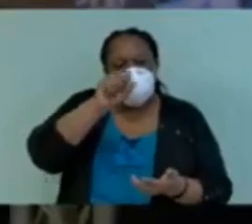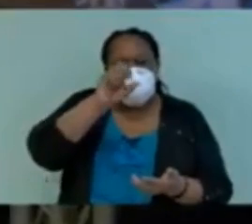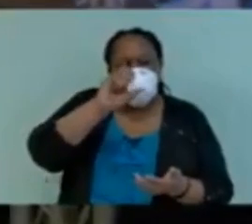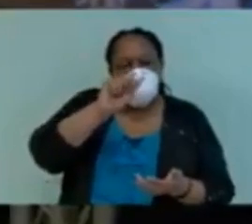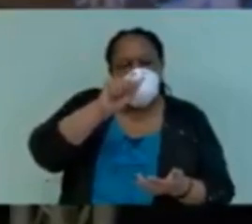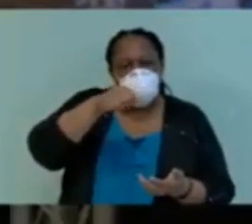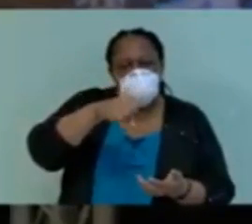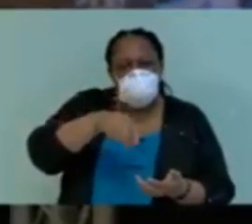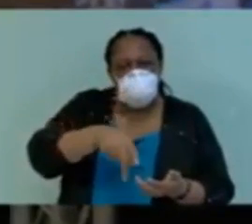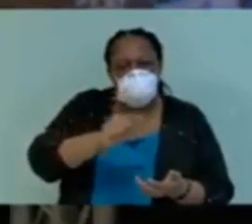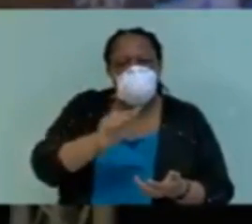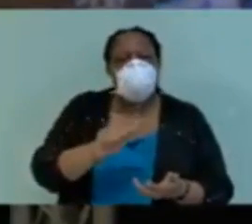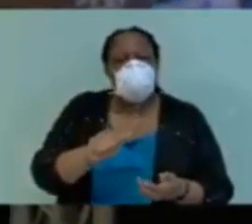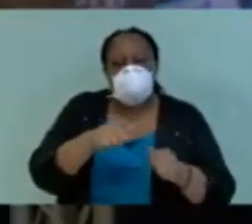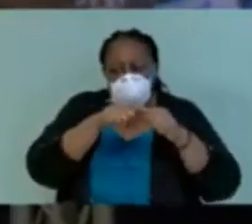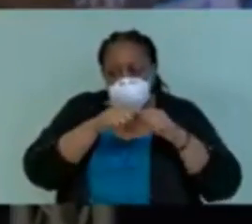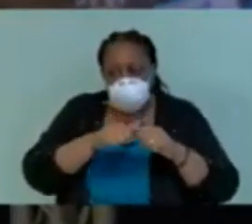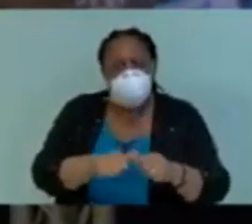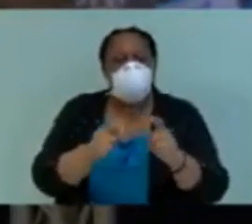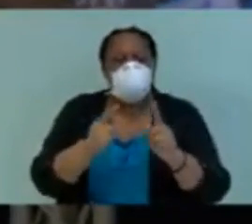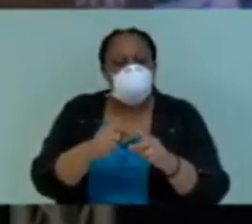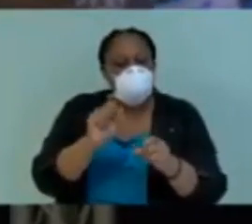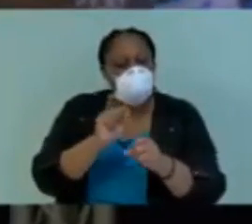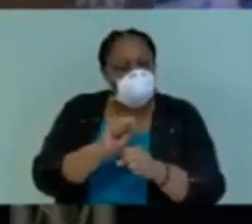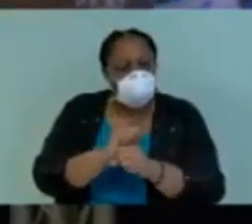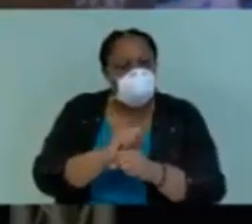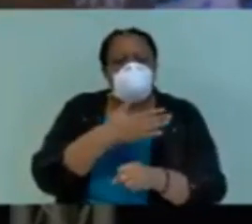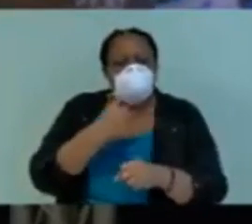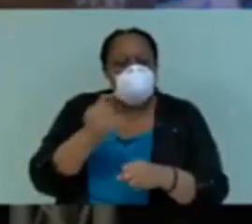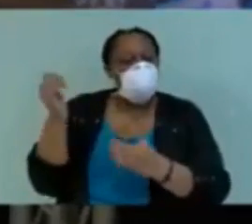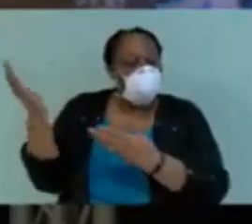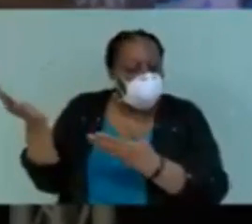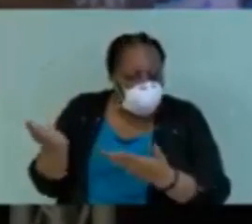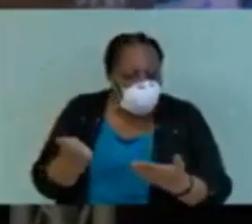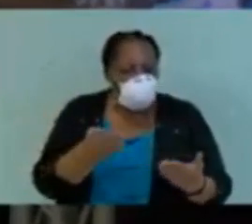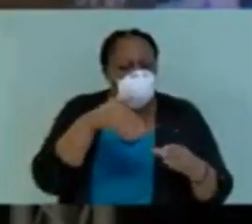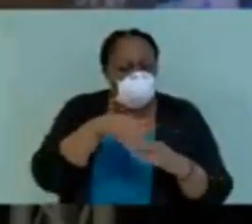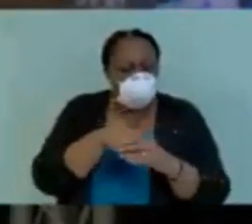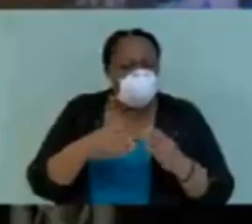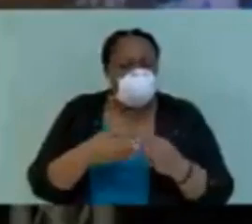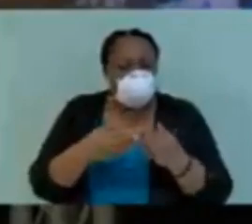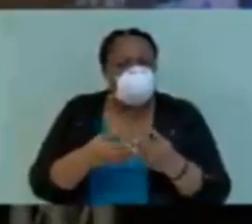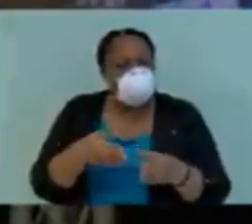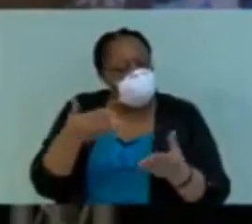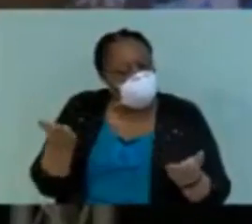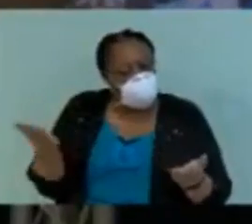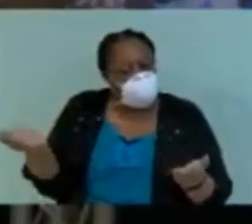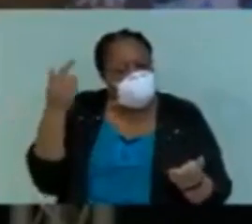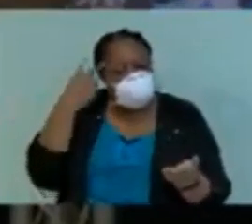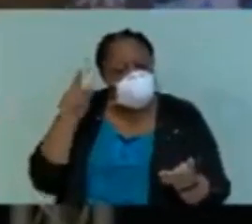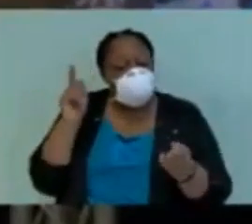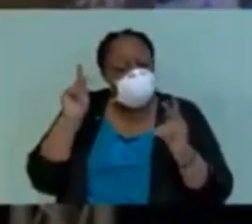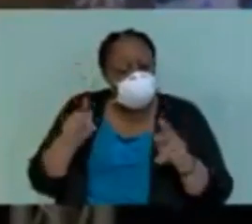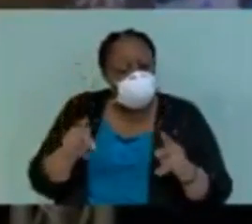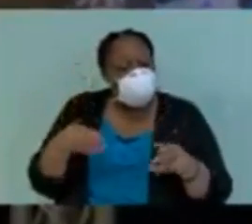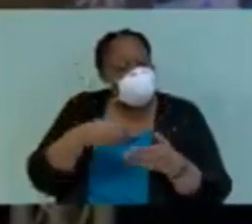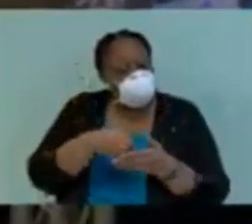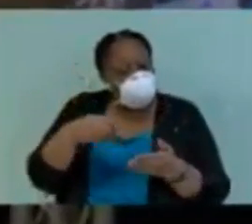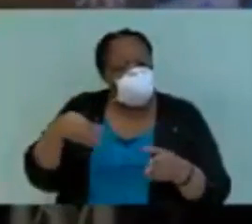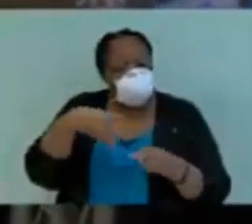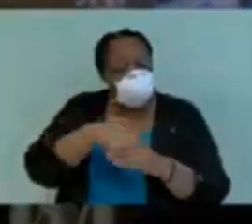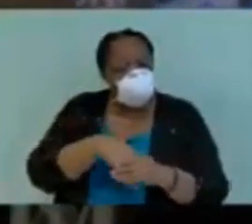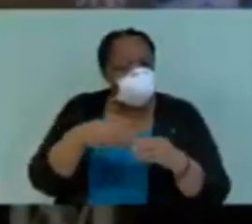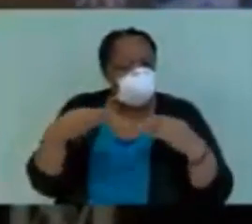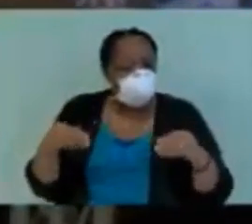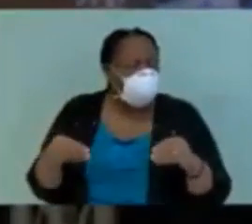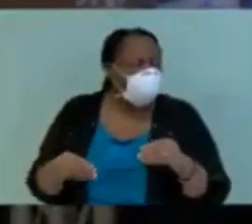shrunk. No need for excessive hoarding or the establishment of what I